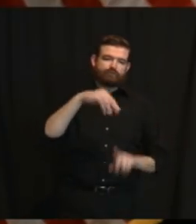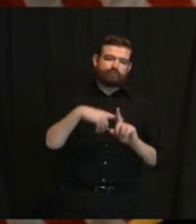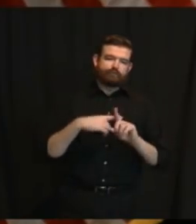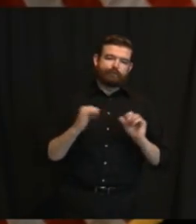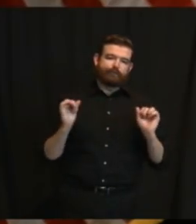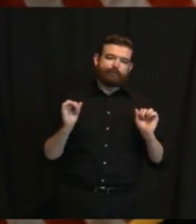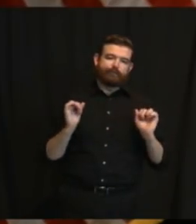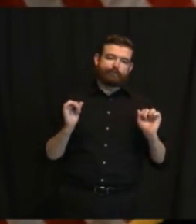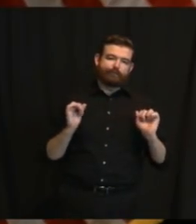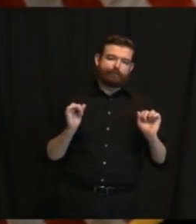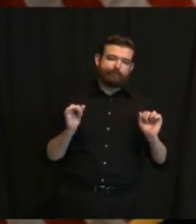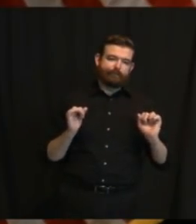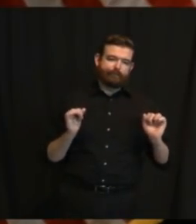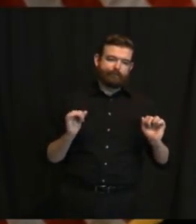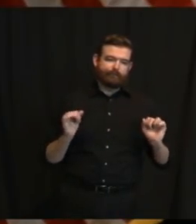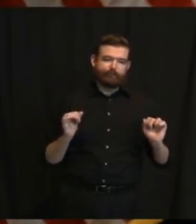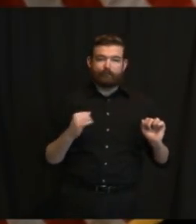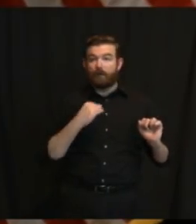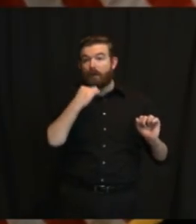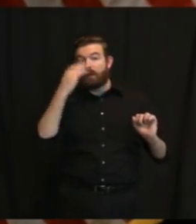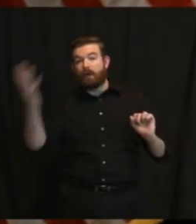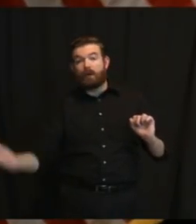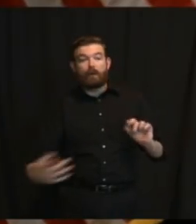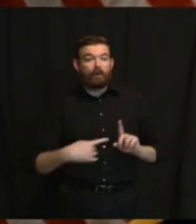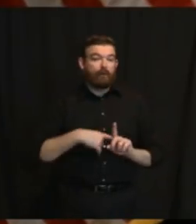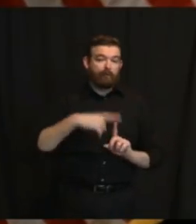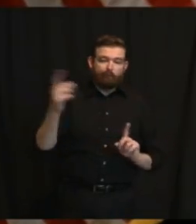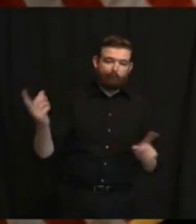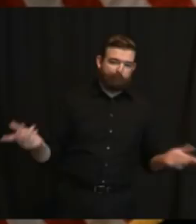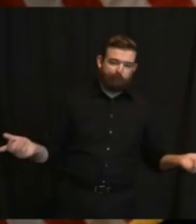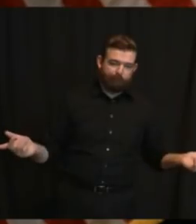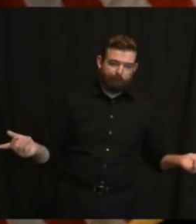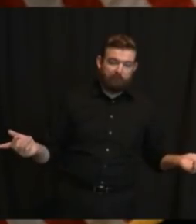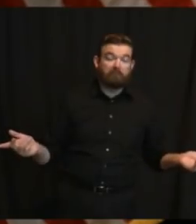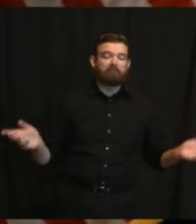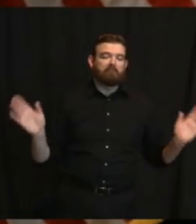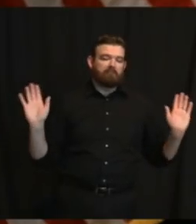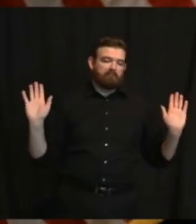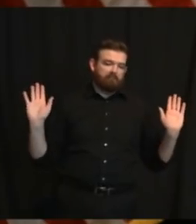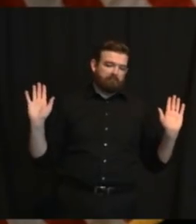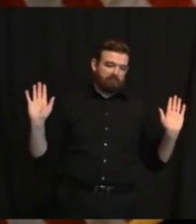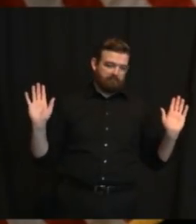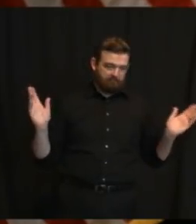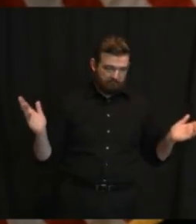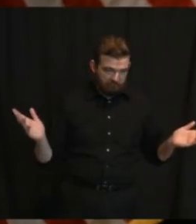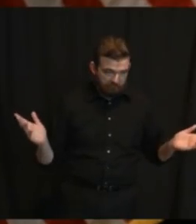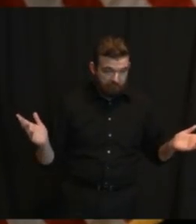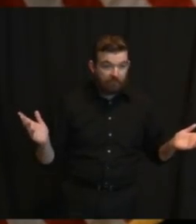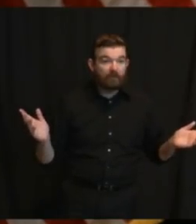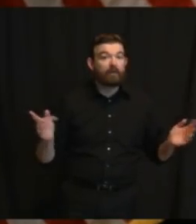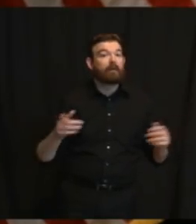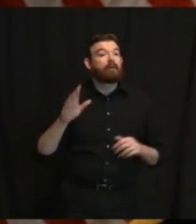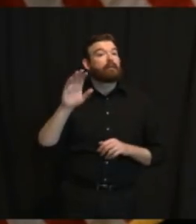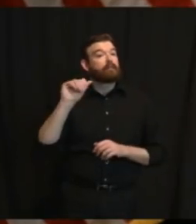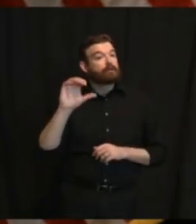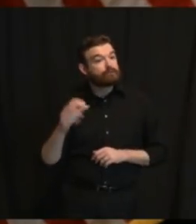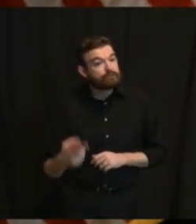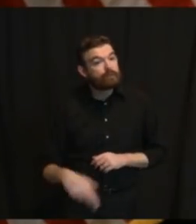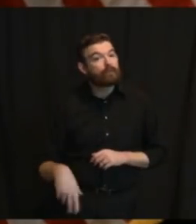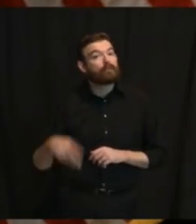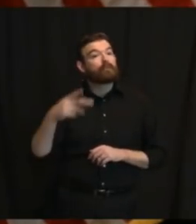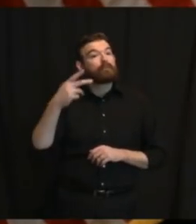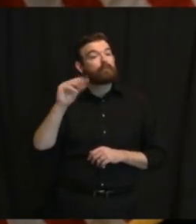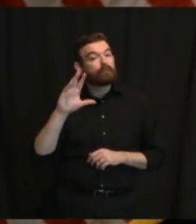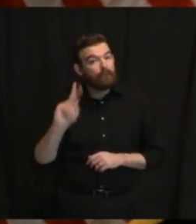latitude. But this is also a good opportunity for me to say a couple of things about both beaches and parks, and we're going to be heading out